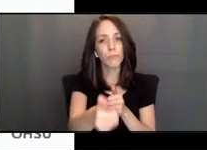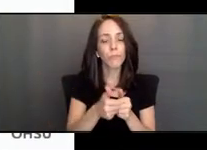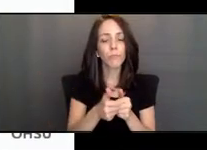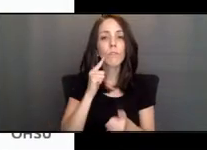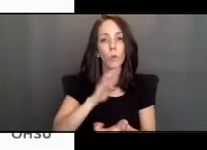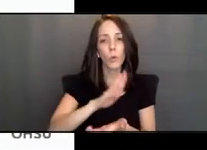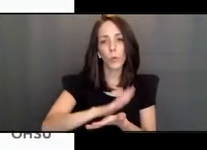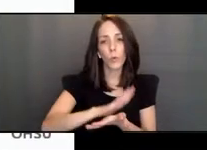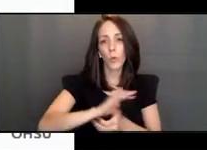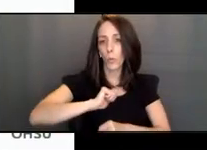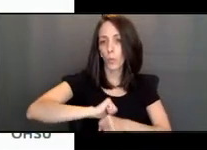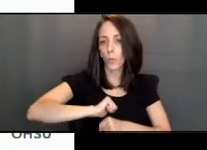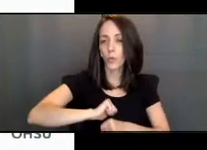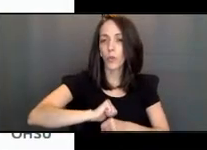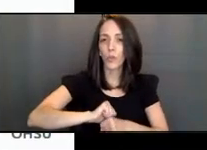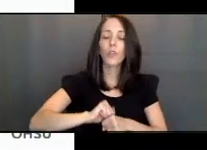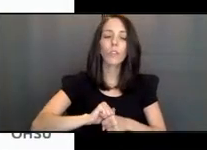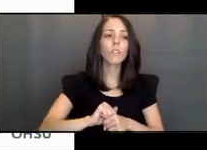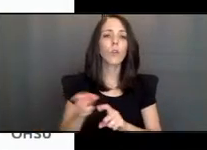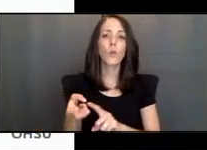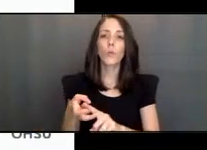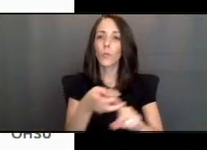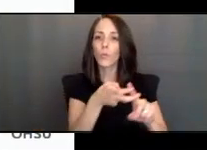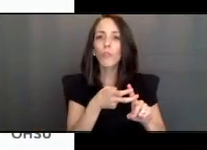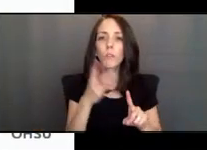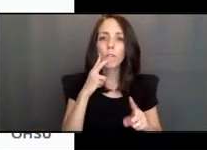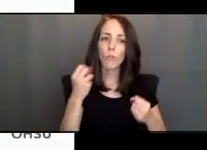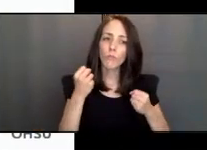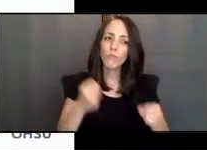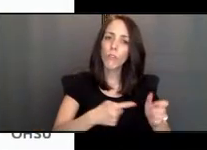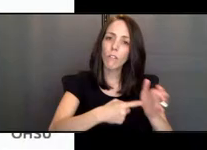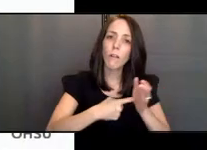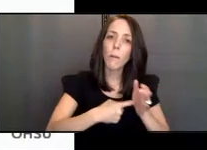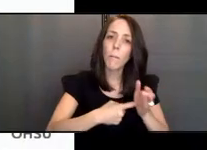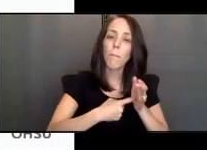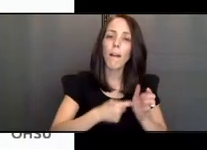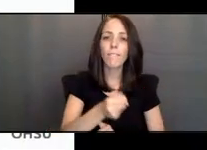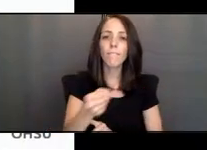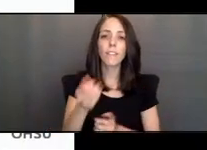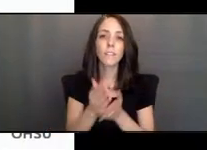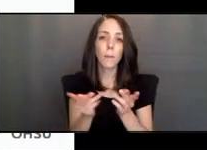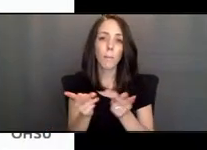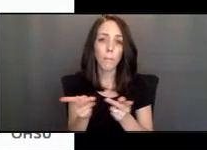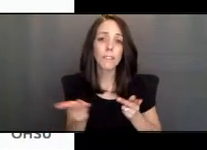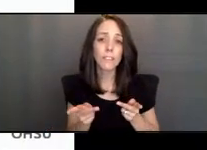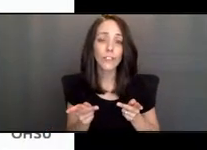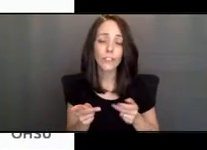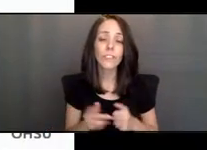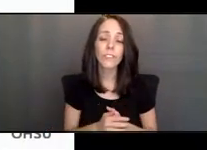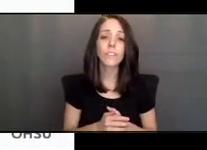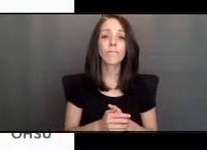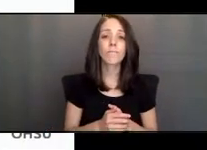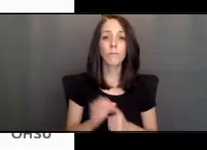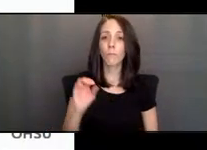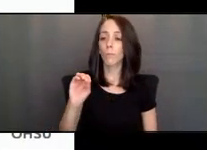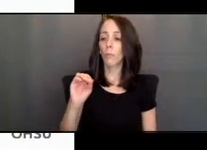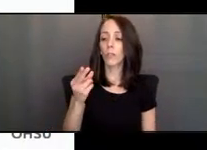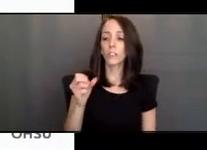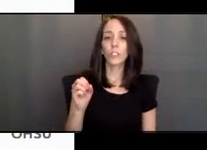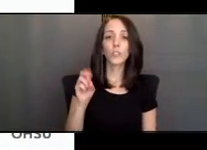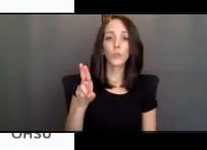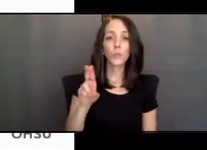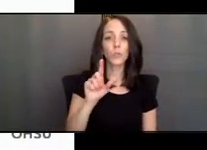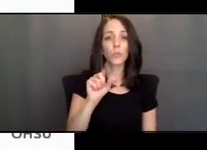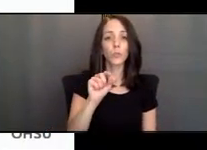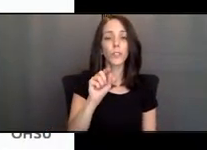other staff to meet strong demand for tertiary and quaternary services, and OHSU's 2025 focus on putting